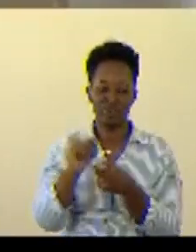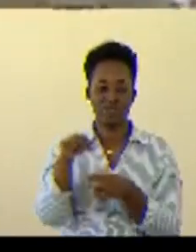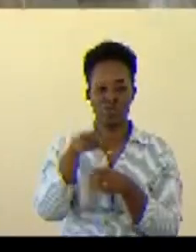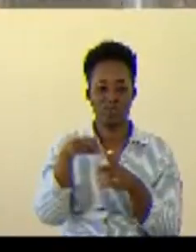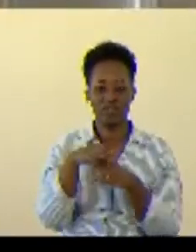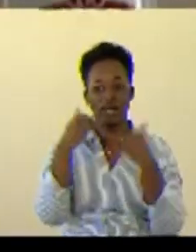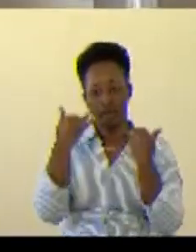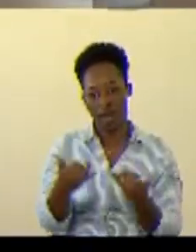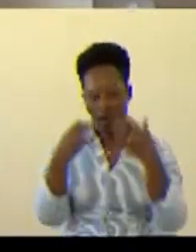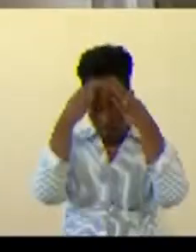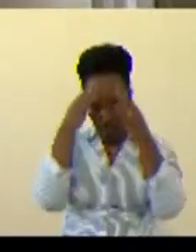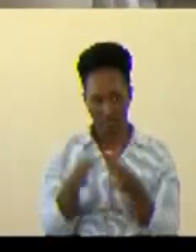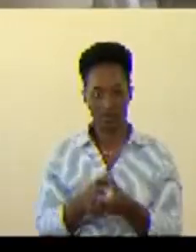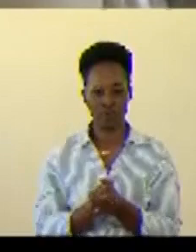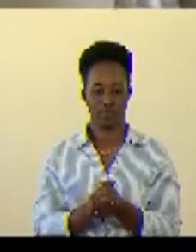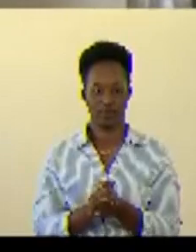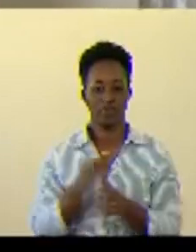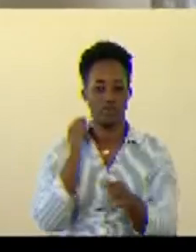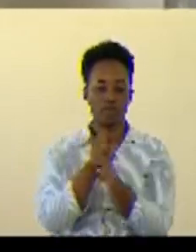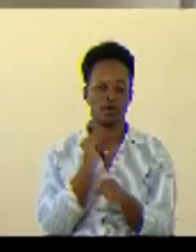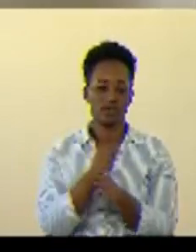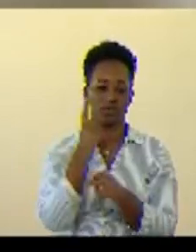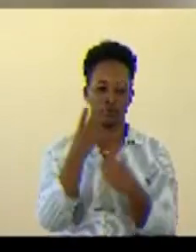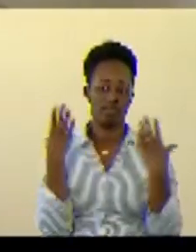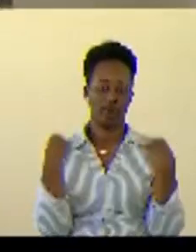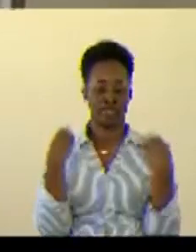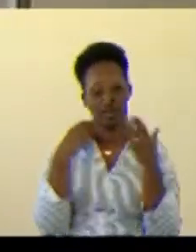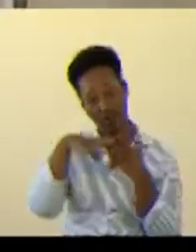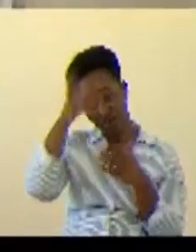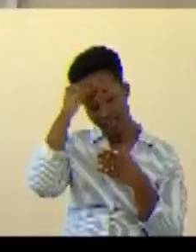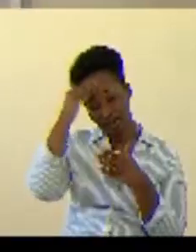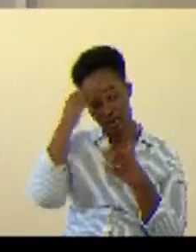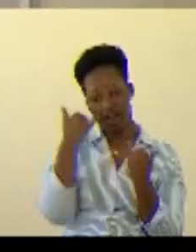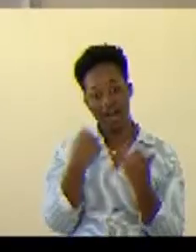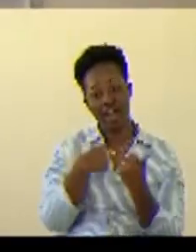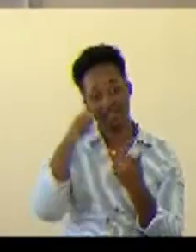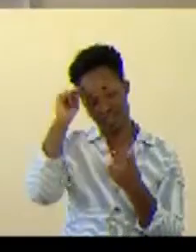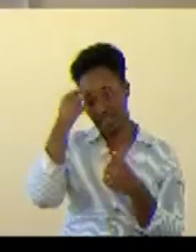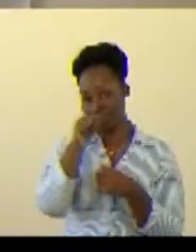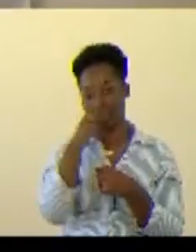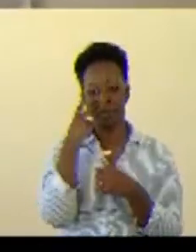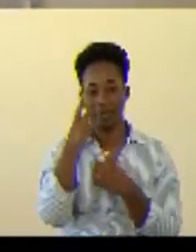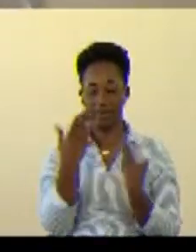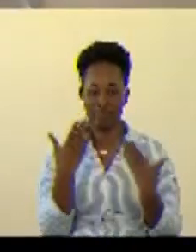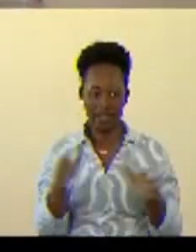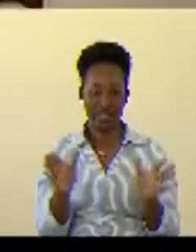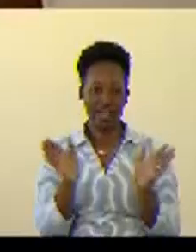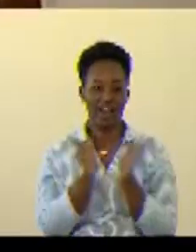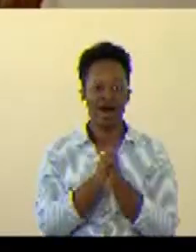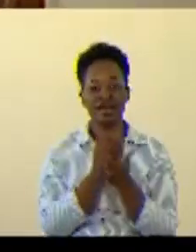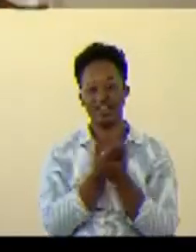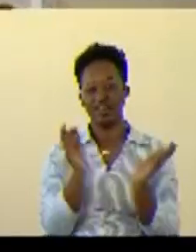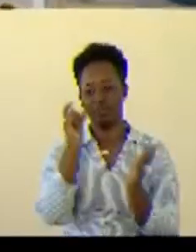make a conclusion. We have done 2 practical lessons. I think you have seen it. And everybody can try